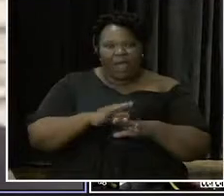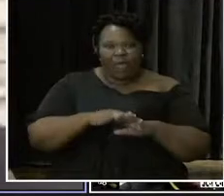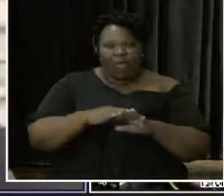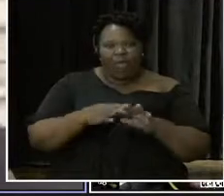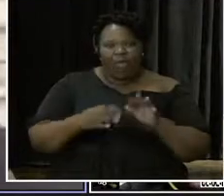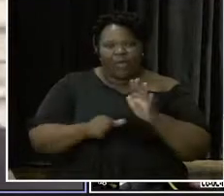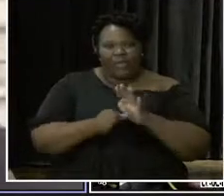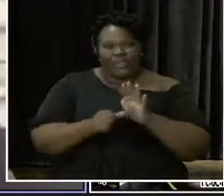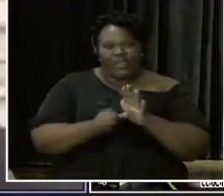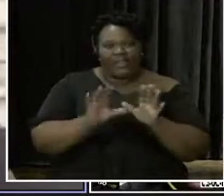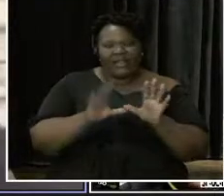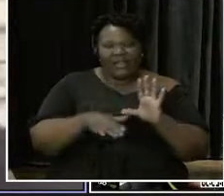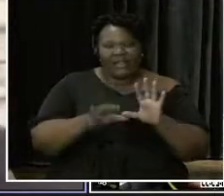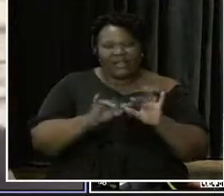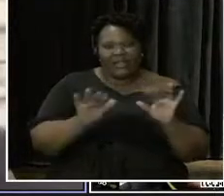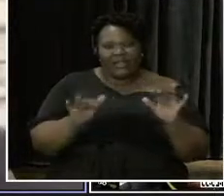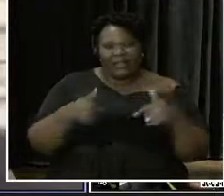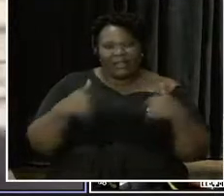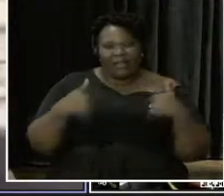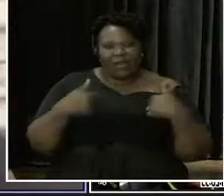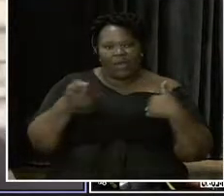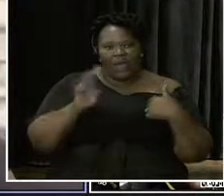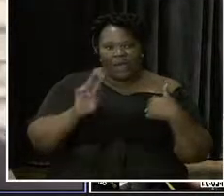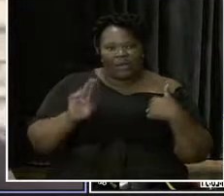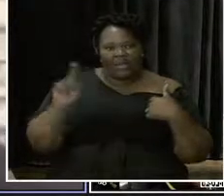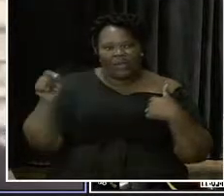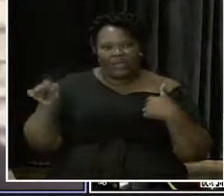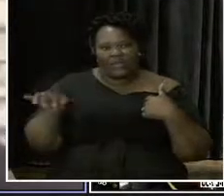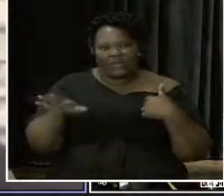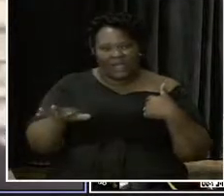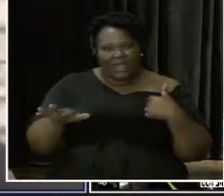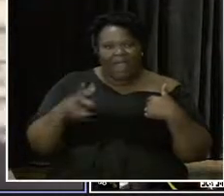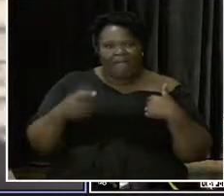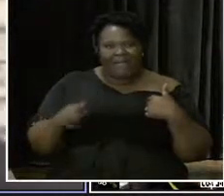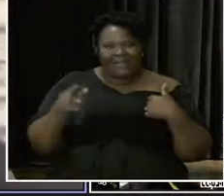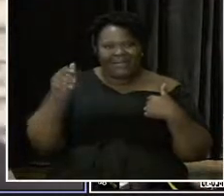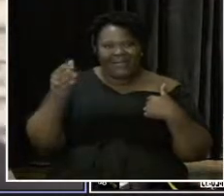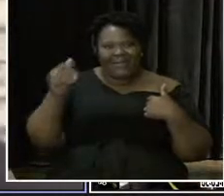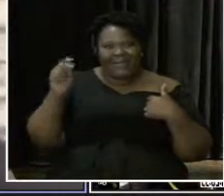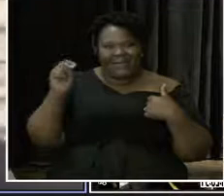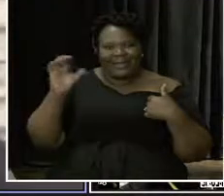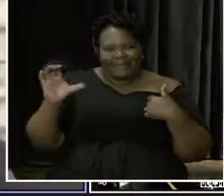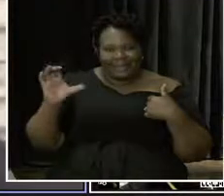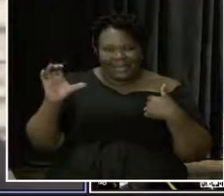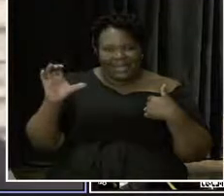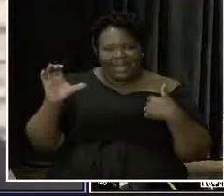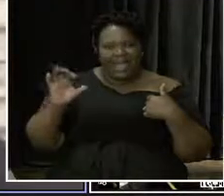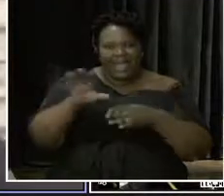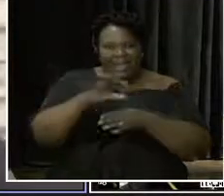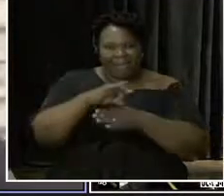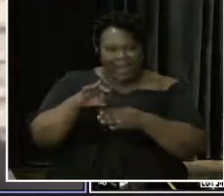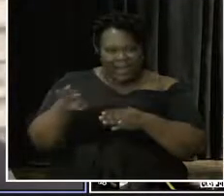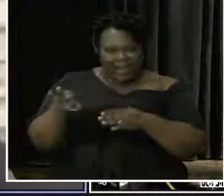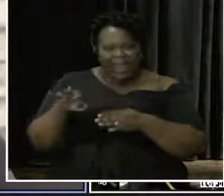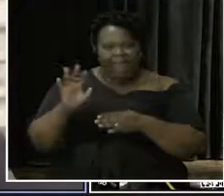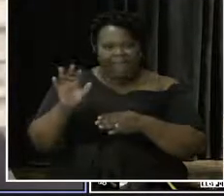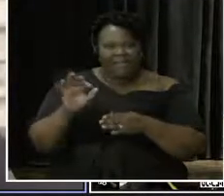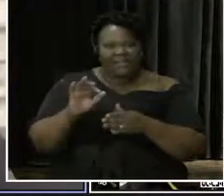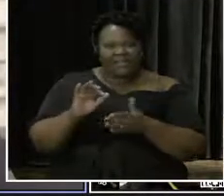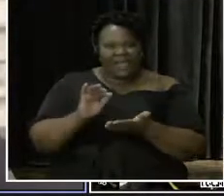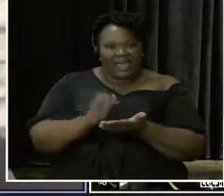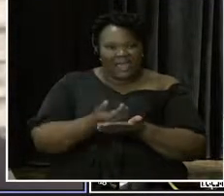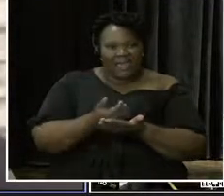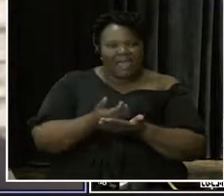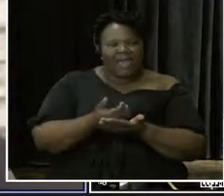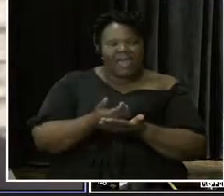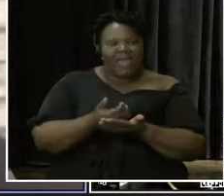Ours, as a leading party and as the African National Congress, we plan to secure all the residents